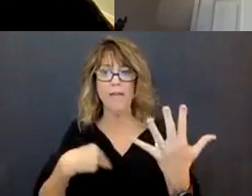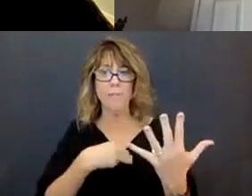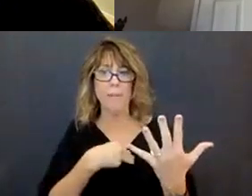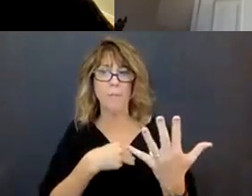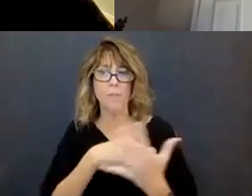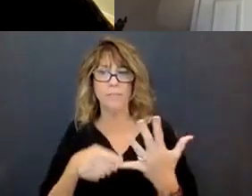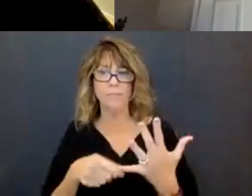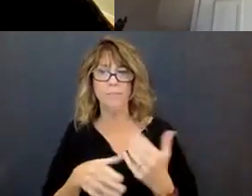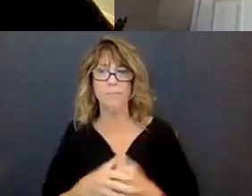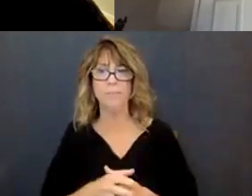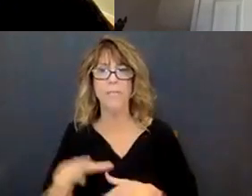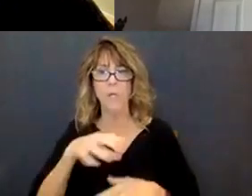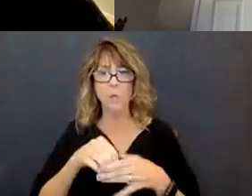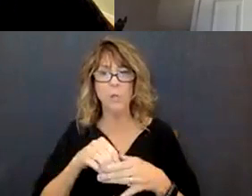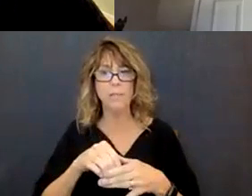we are